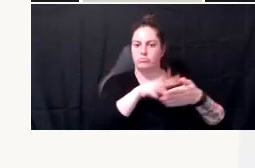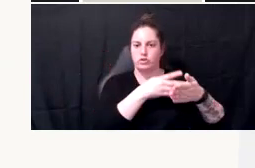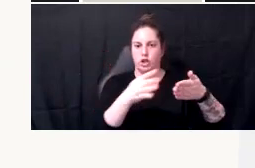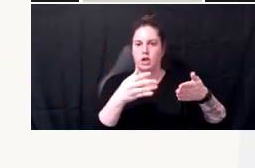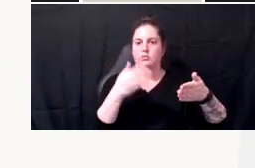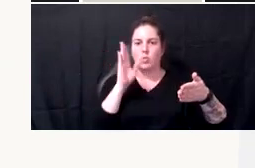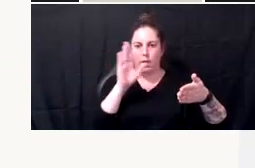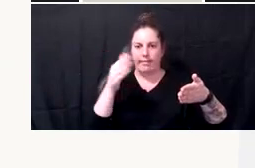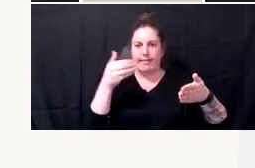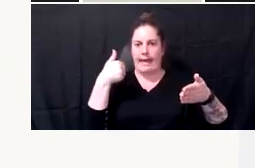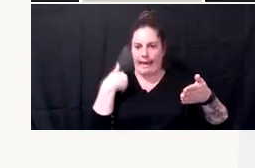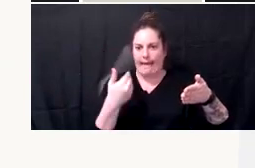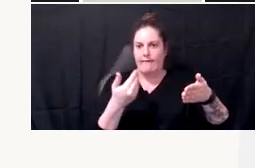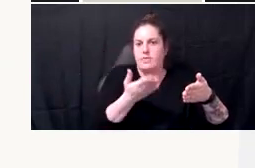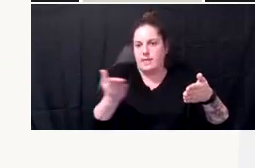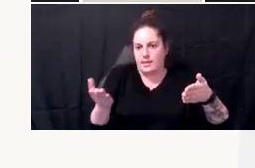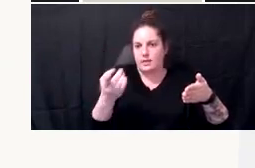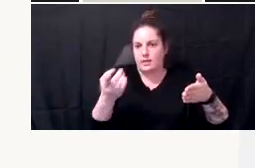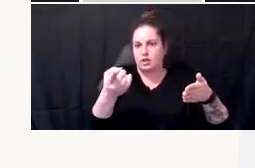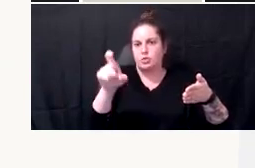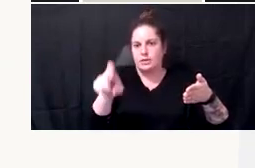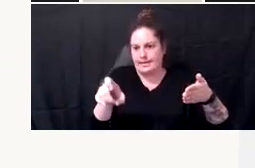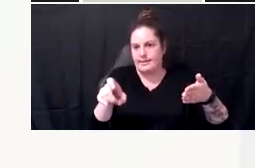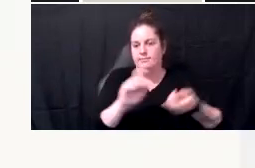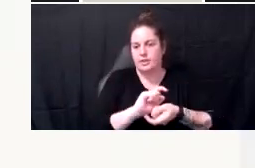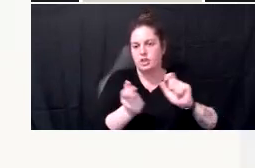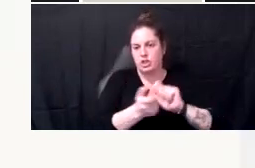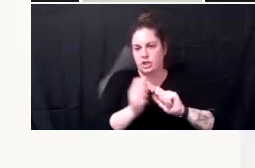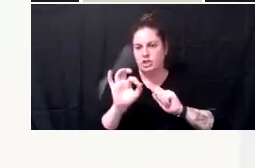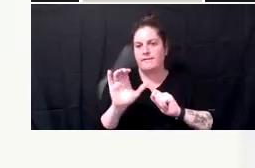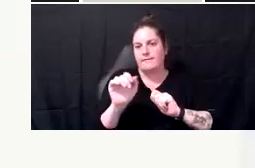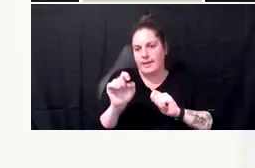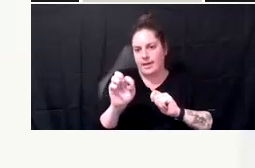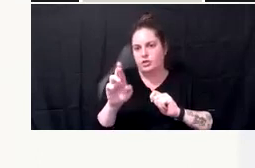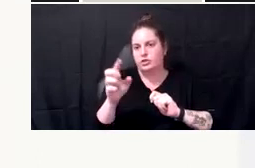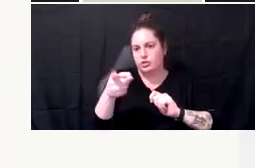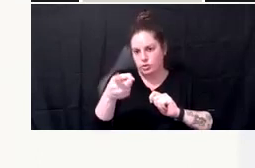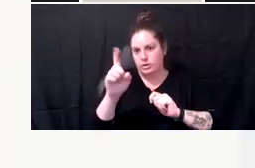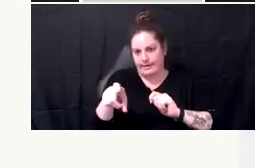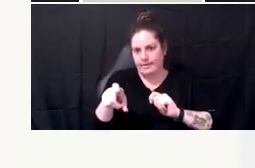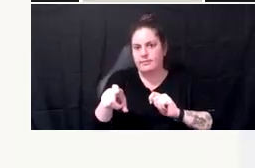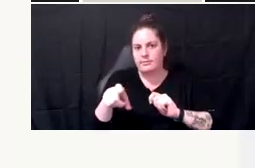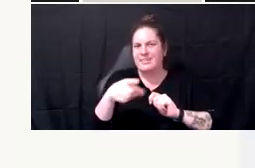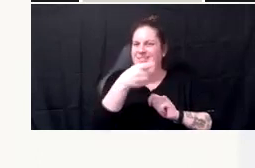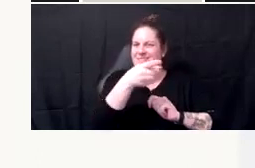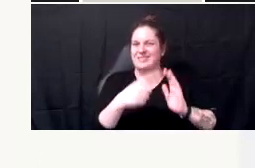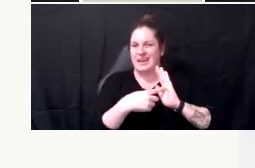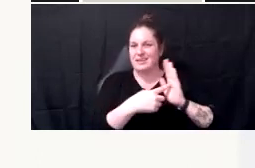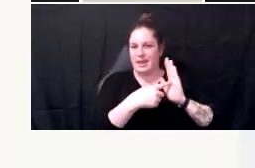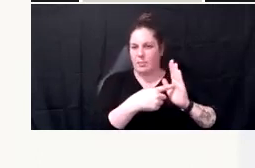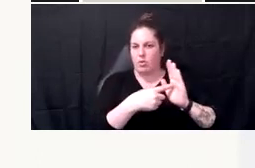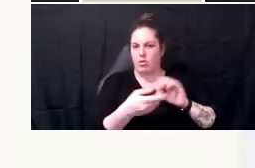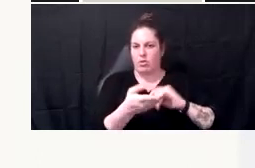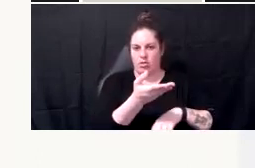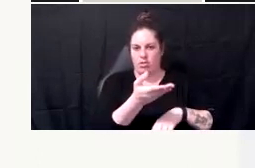The conversion factors that you need. And you have an example here of a conversion chart. This